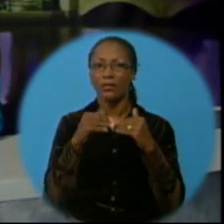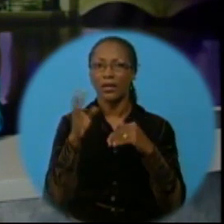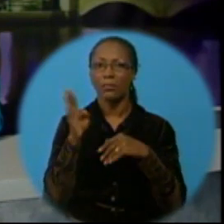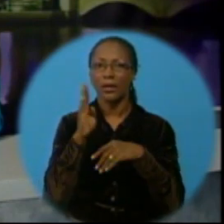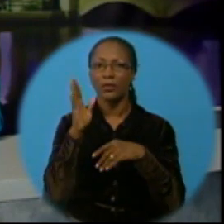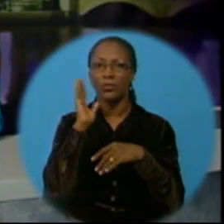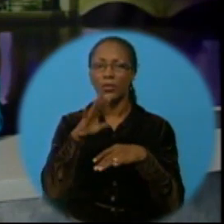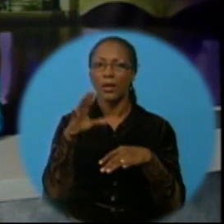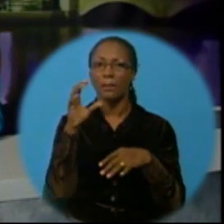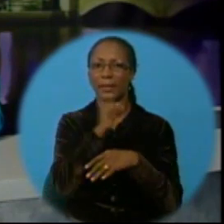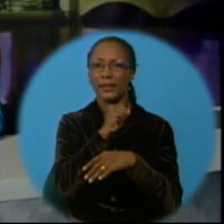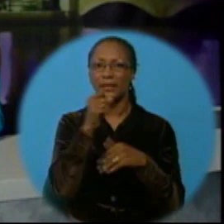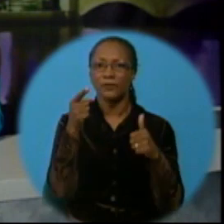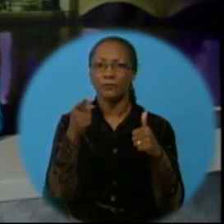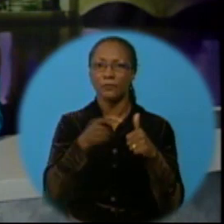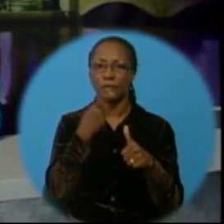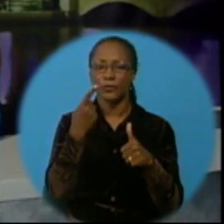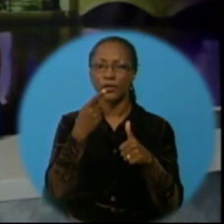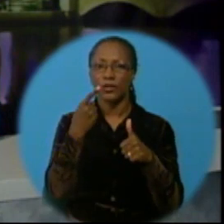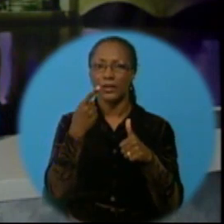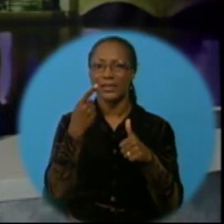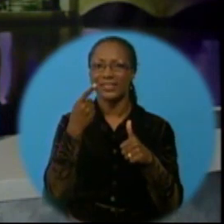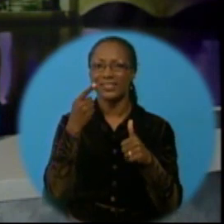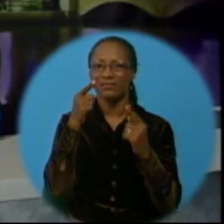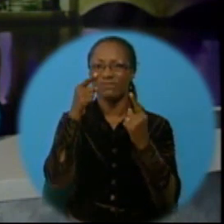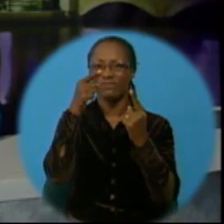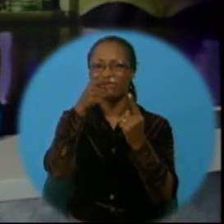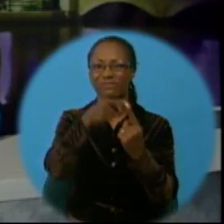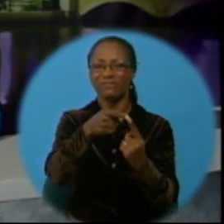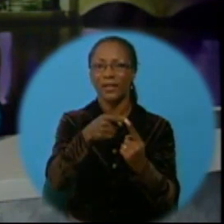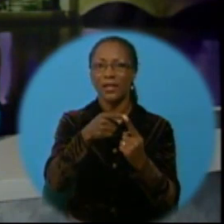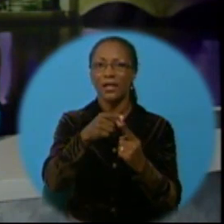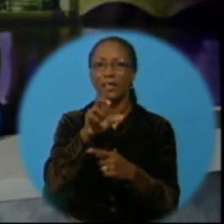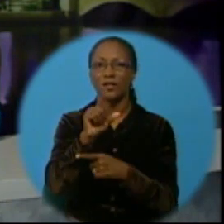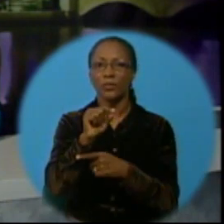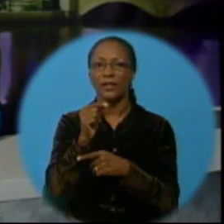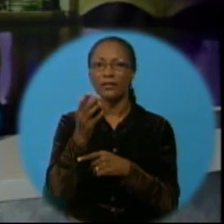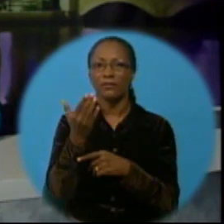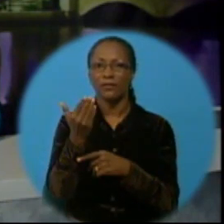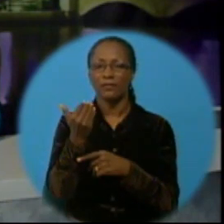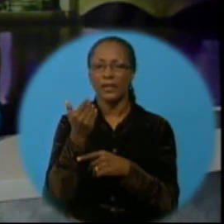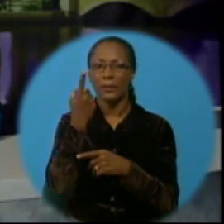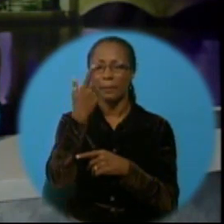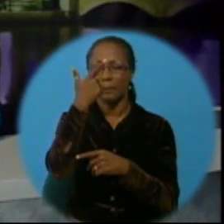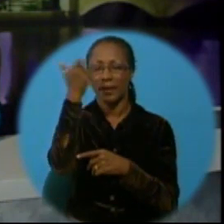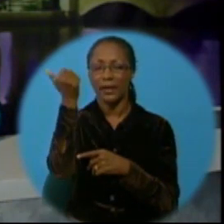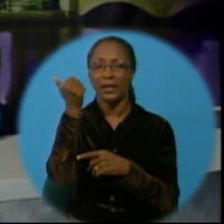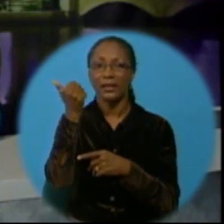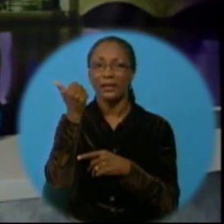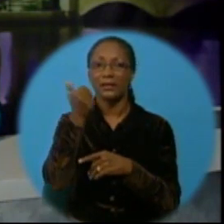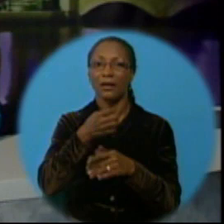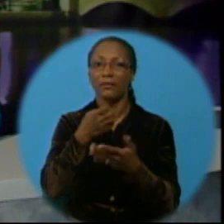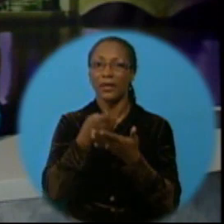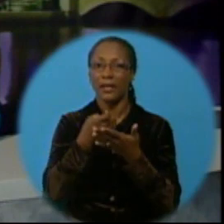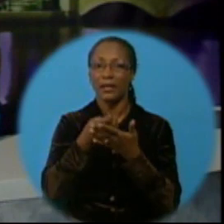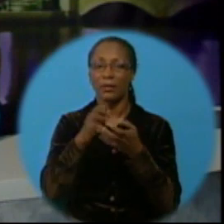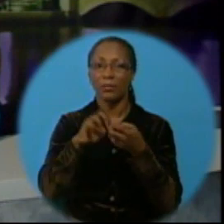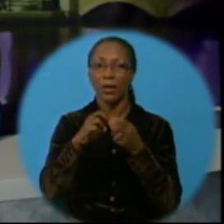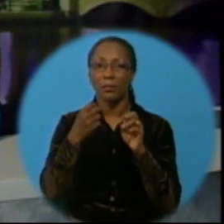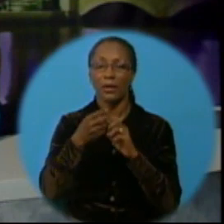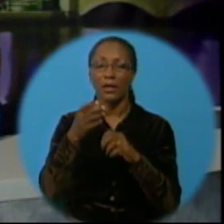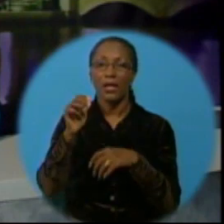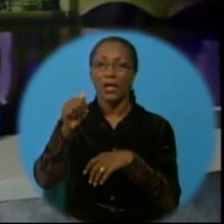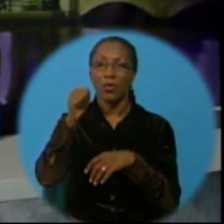deadline of 2015, due to economic and other circumstances, it will not compromise the island's efforts. He says,